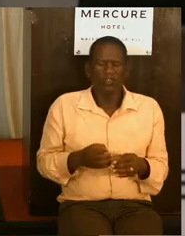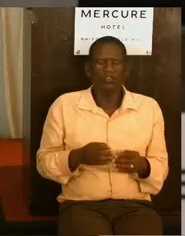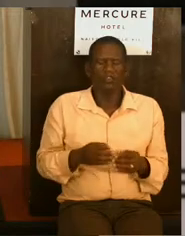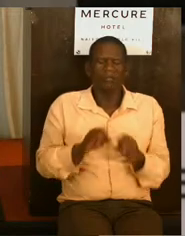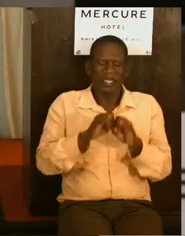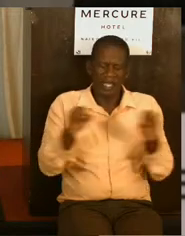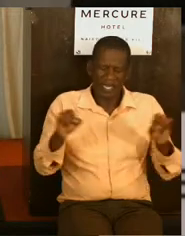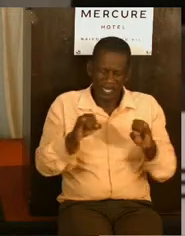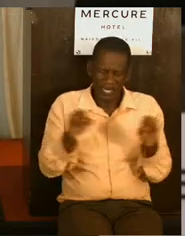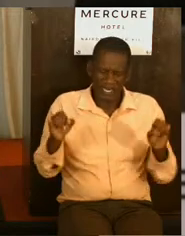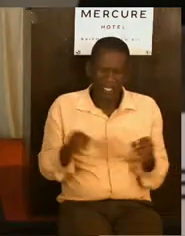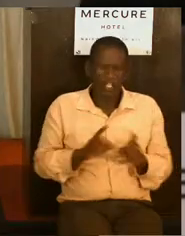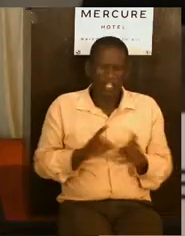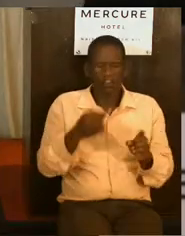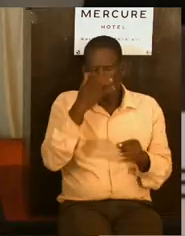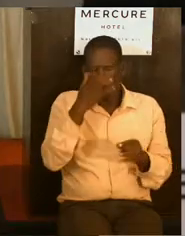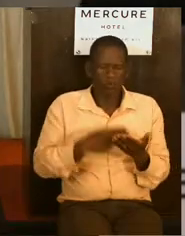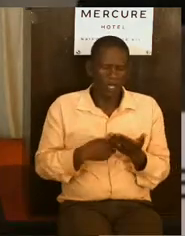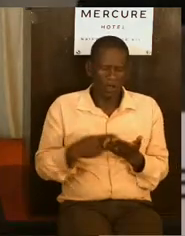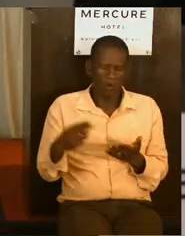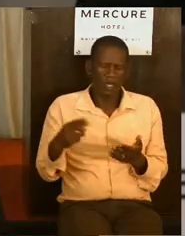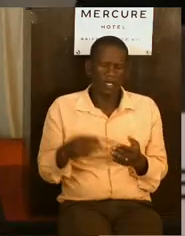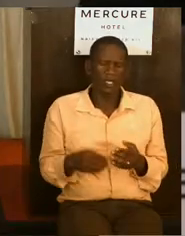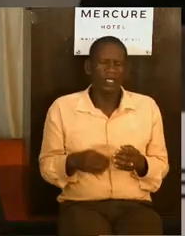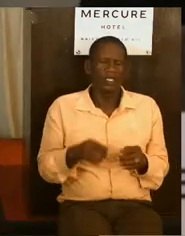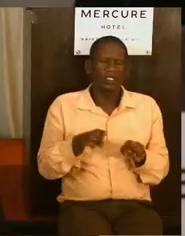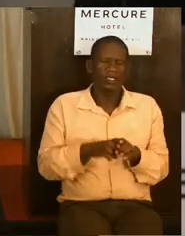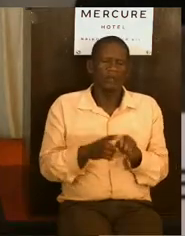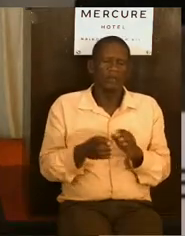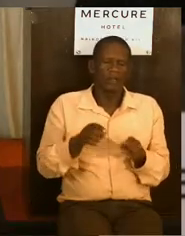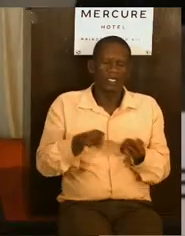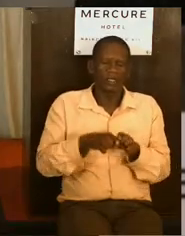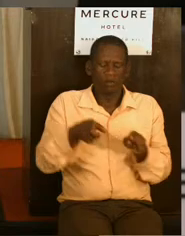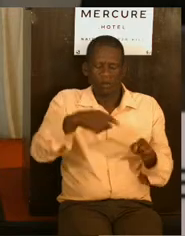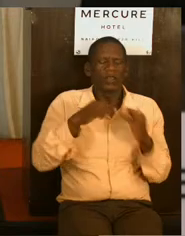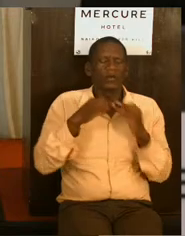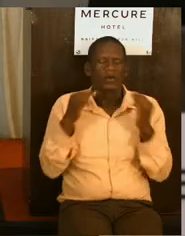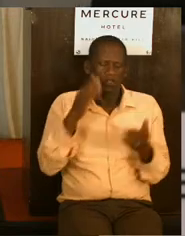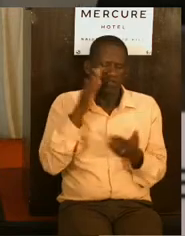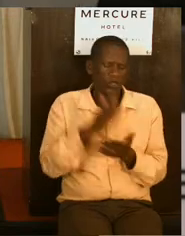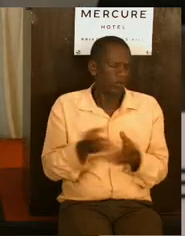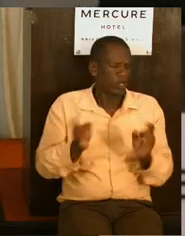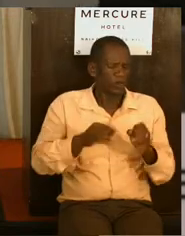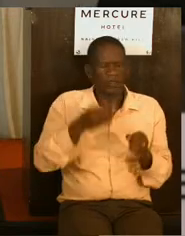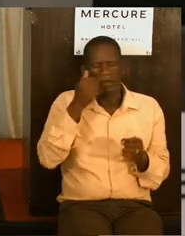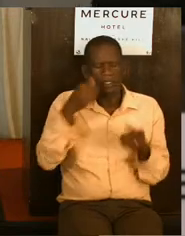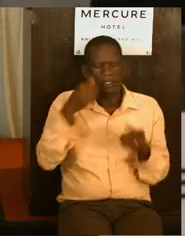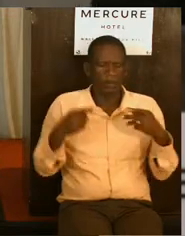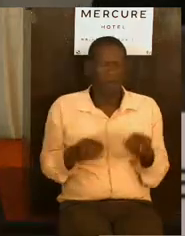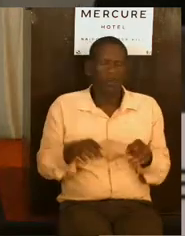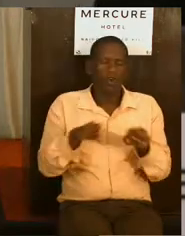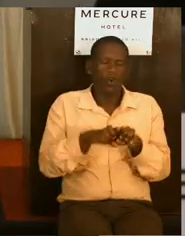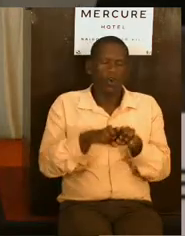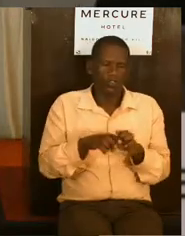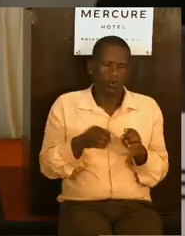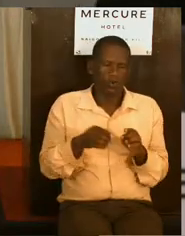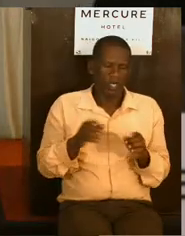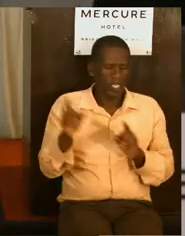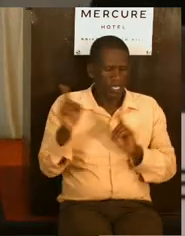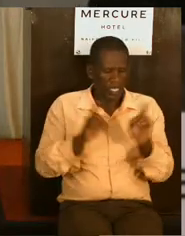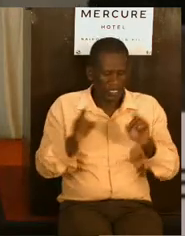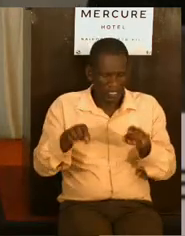be Sanctified not because we Are Holy even as crazy we cannot say that truly we are perfect we are also in a